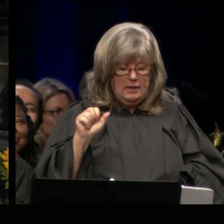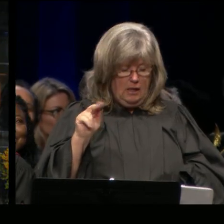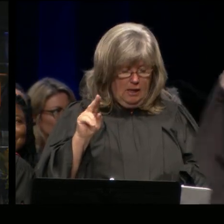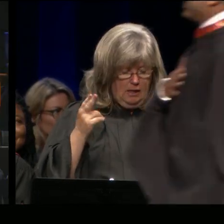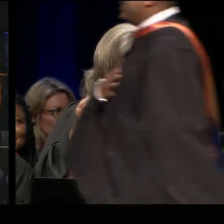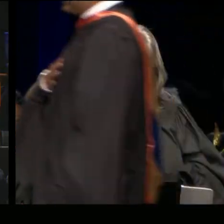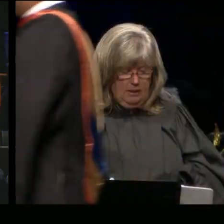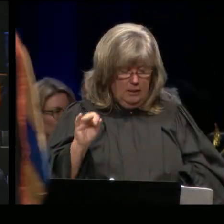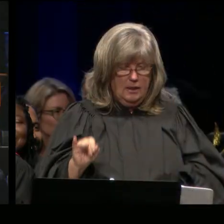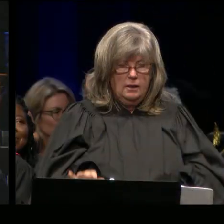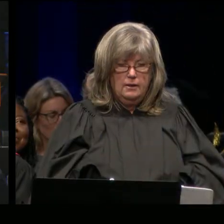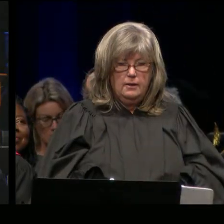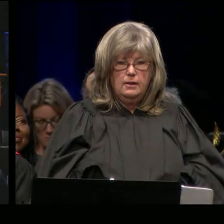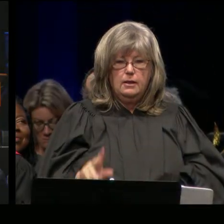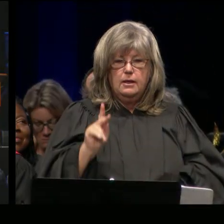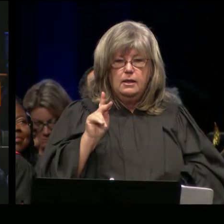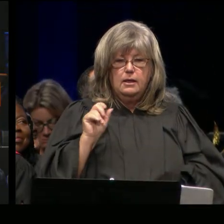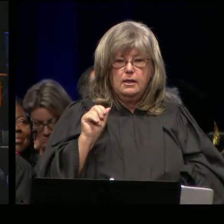Kanan Bali.